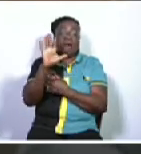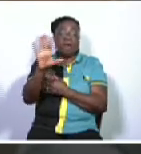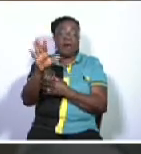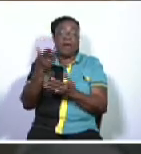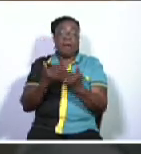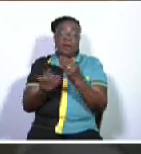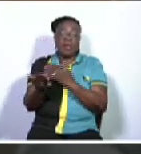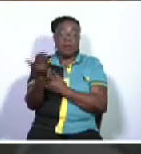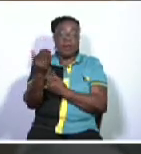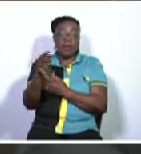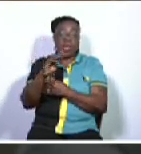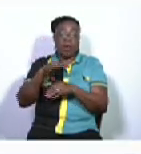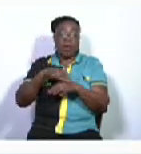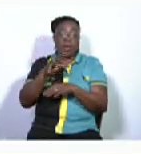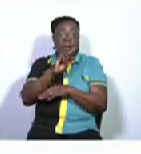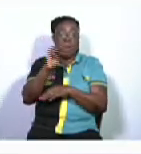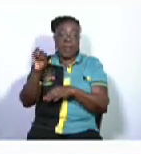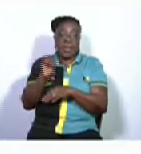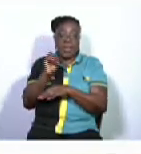a.m. on Monday.